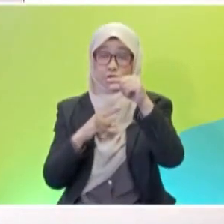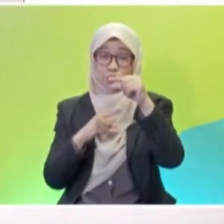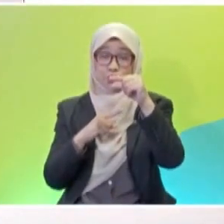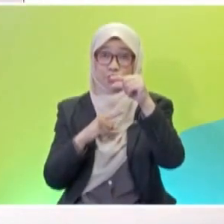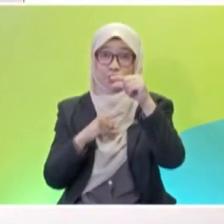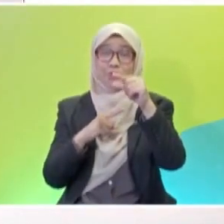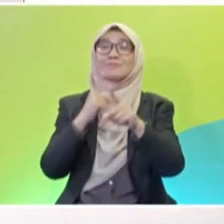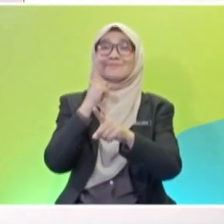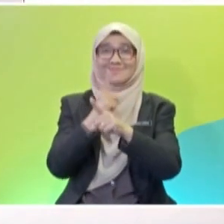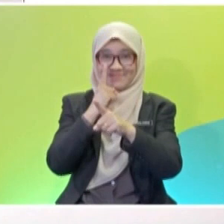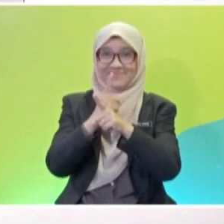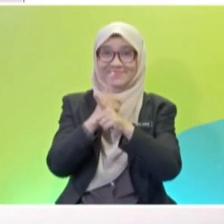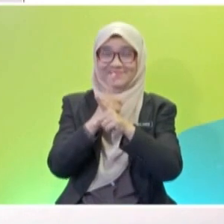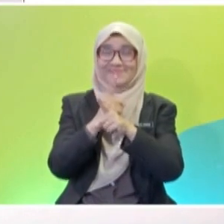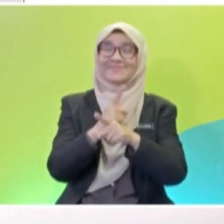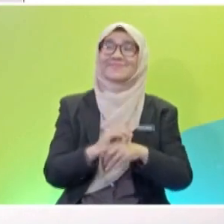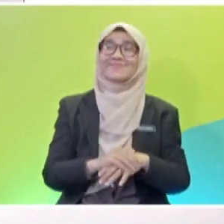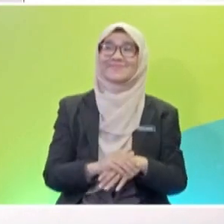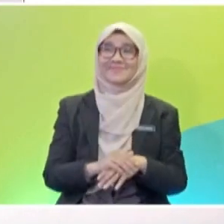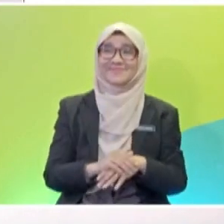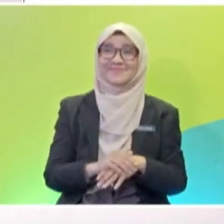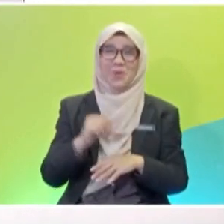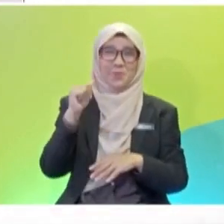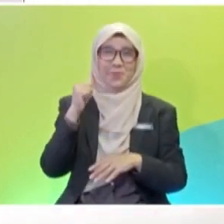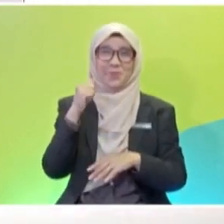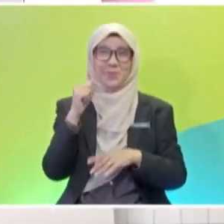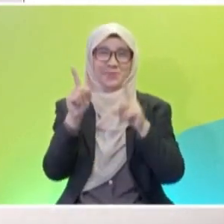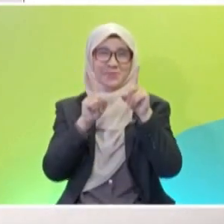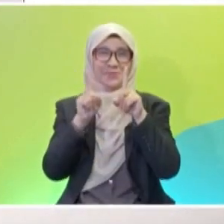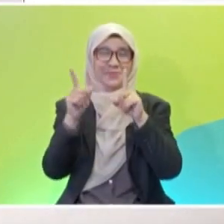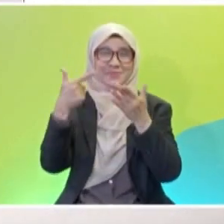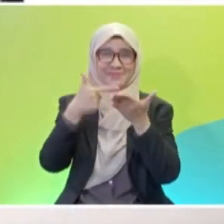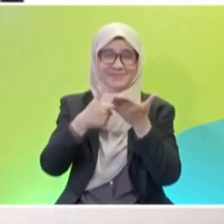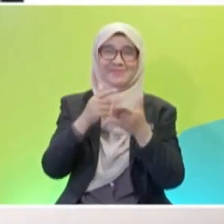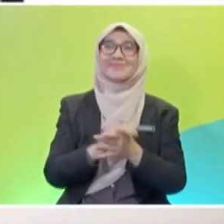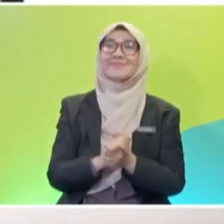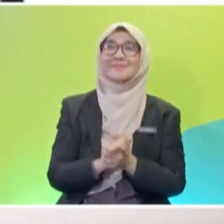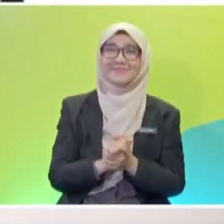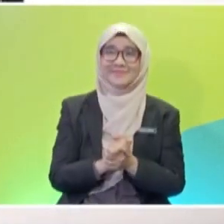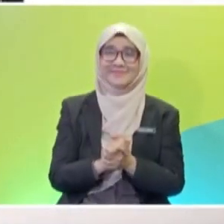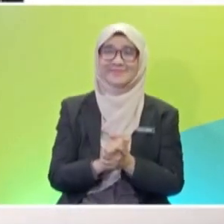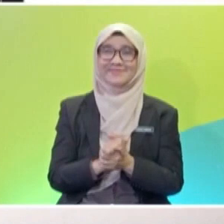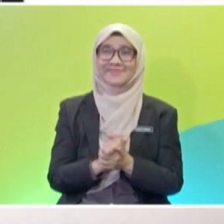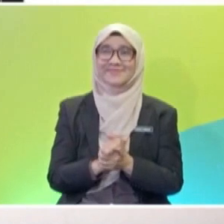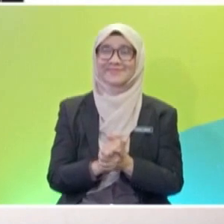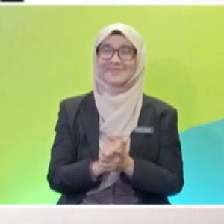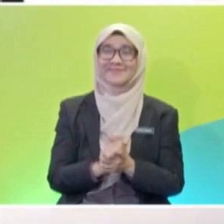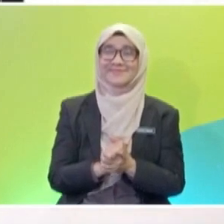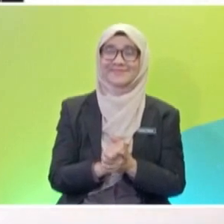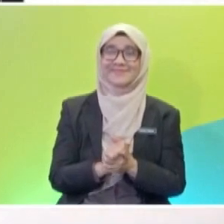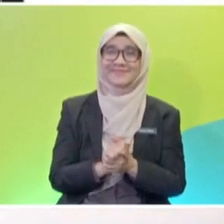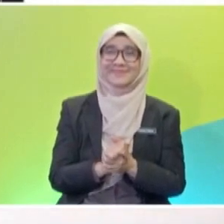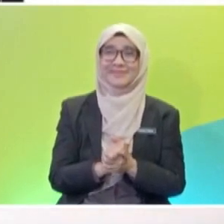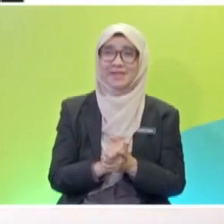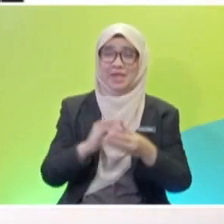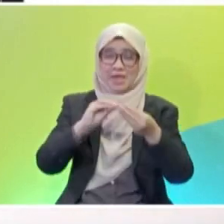Yes. Yahoo. 10 stars for you, or 10 kisses. Wow. You can redeem them at school later. Okay. Good job. Next,